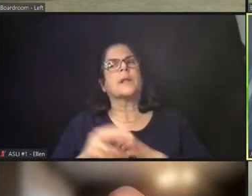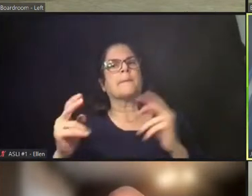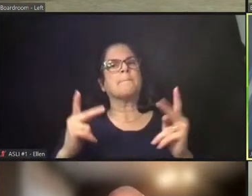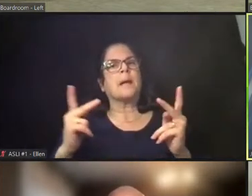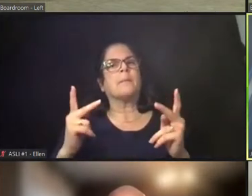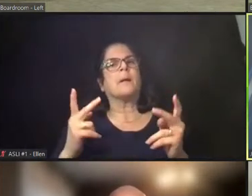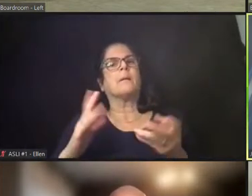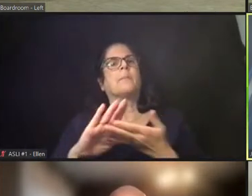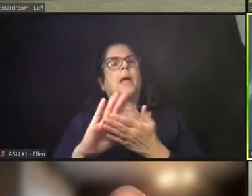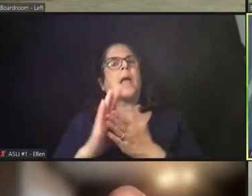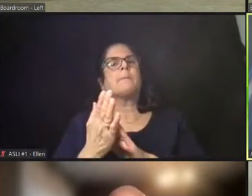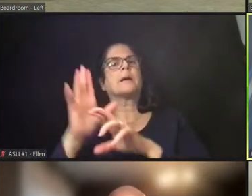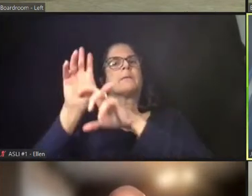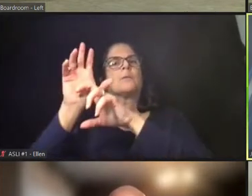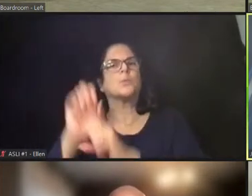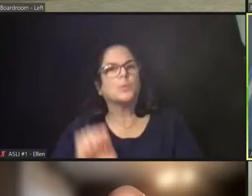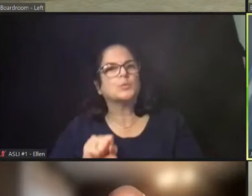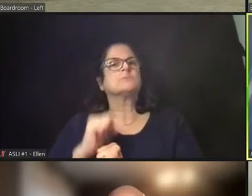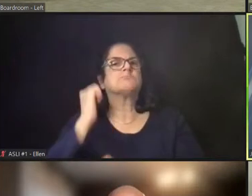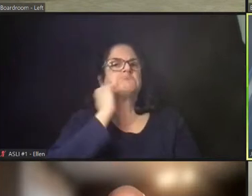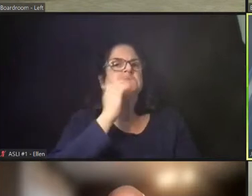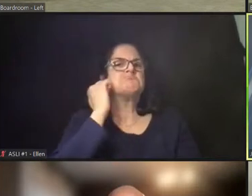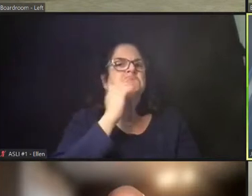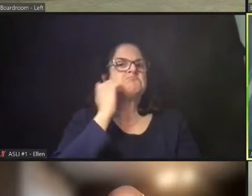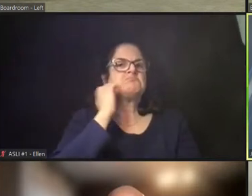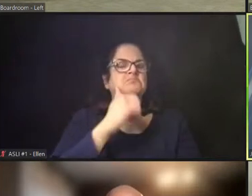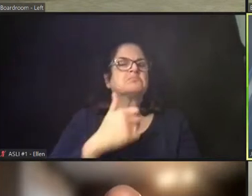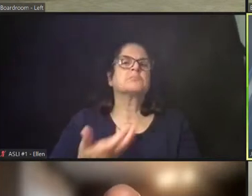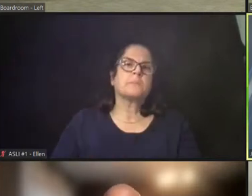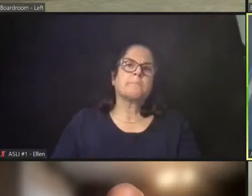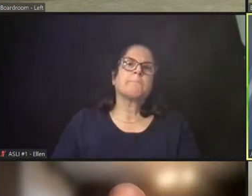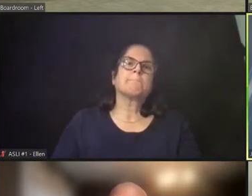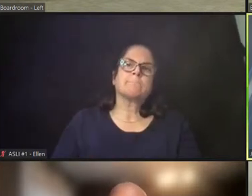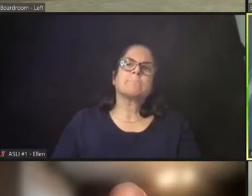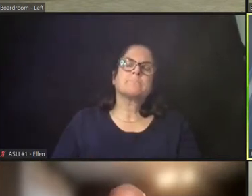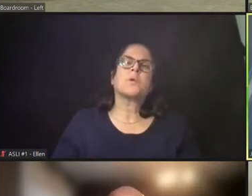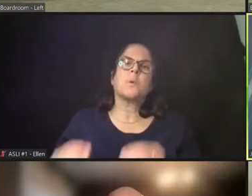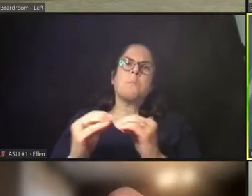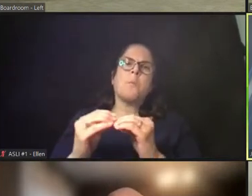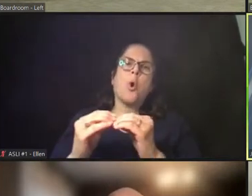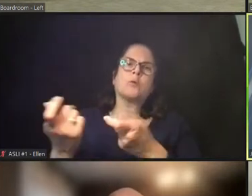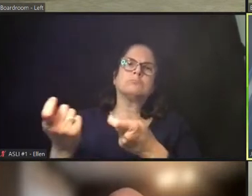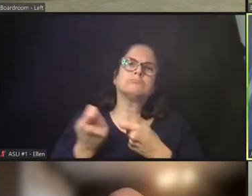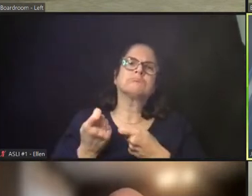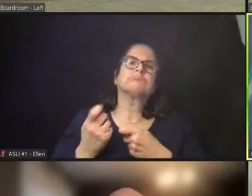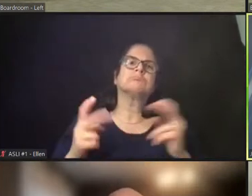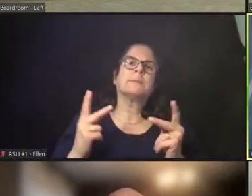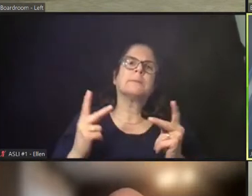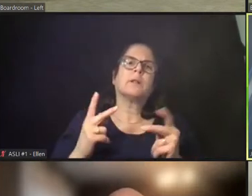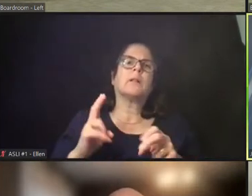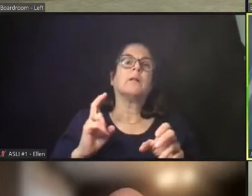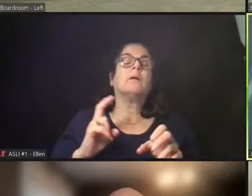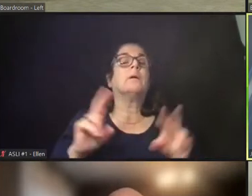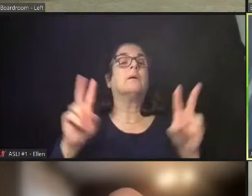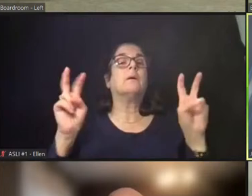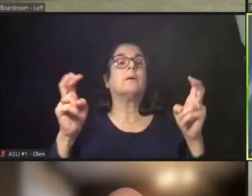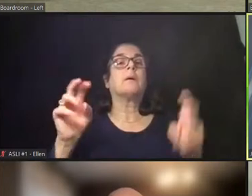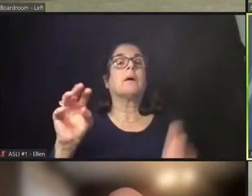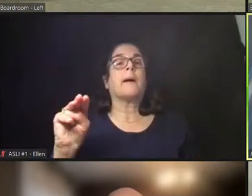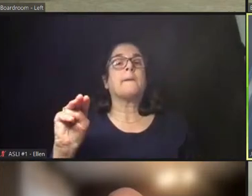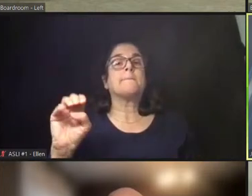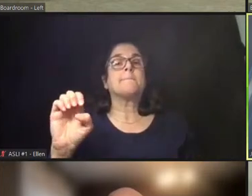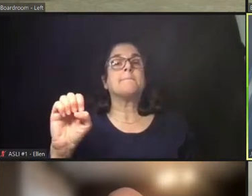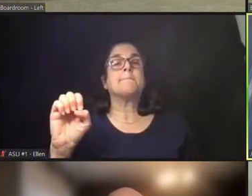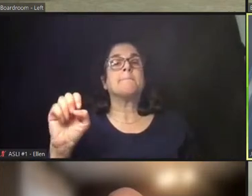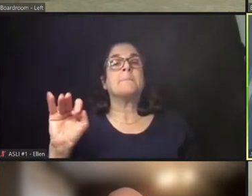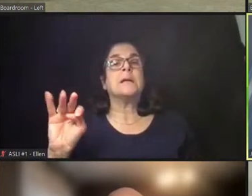regular routine will inspire additional ridership. Again, the meeting the moment action plan really is all